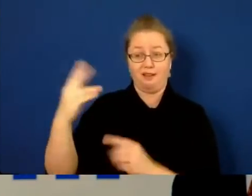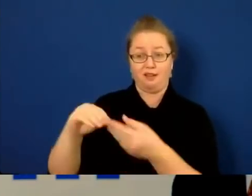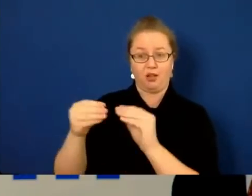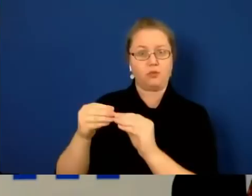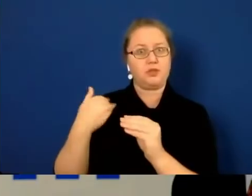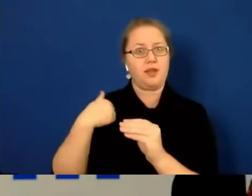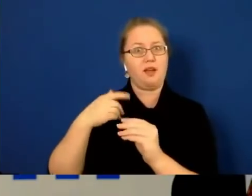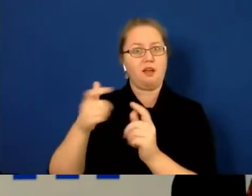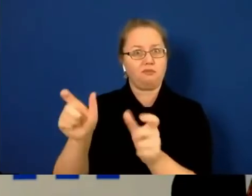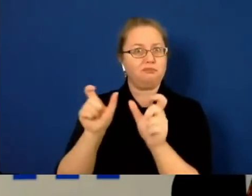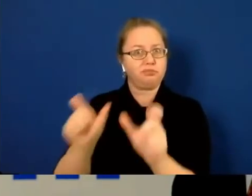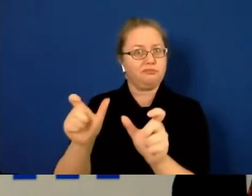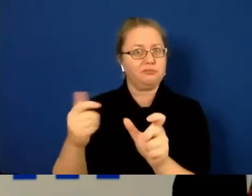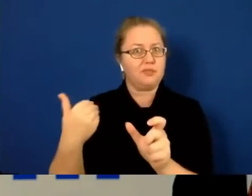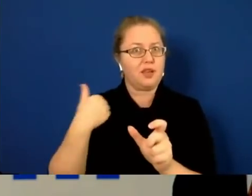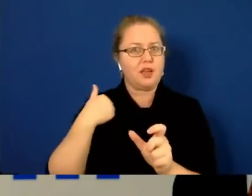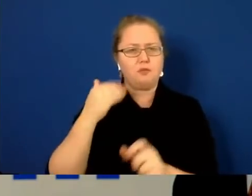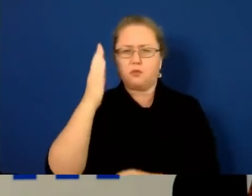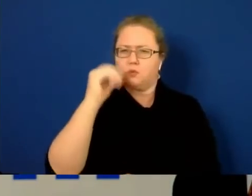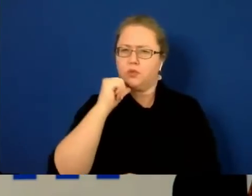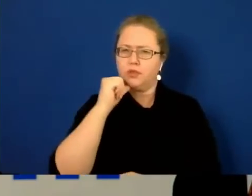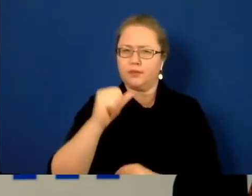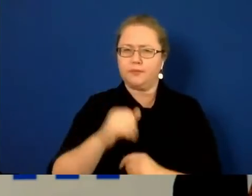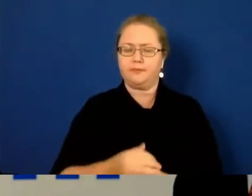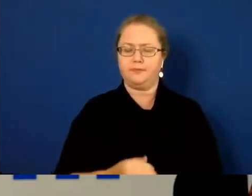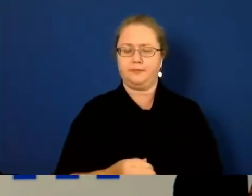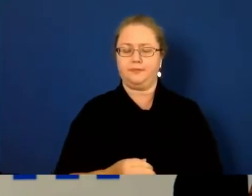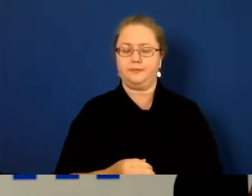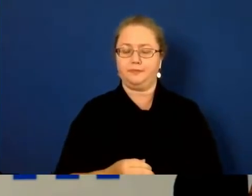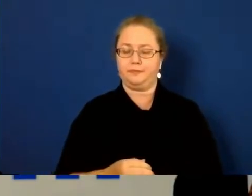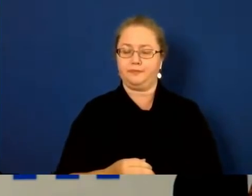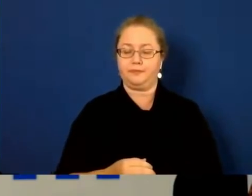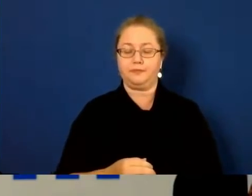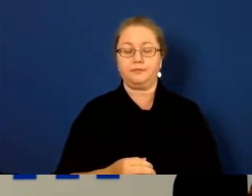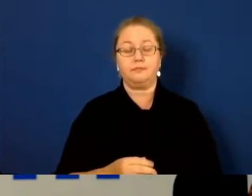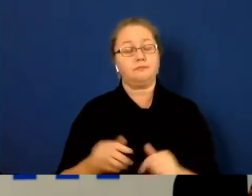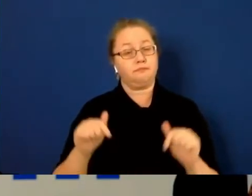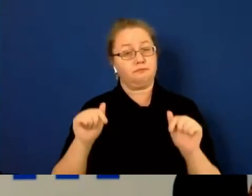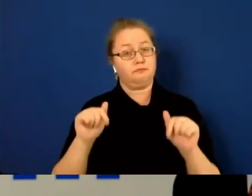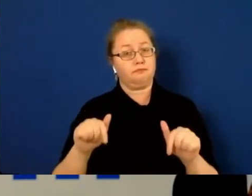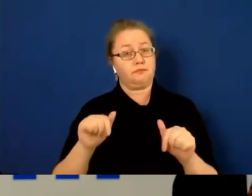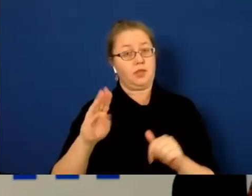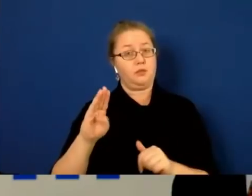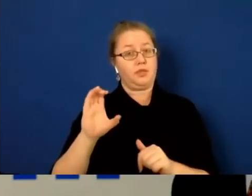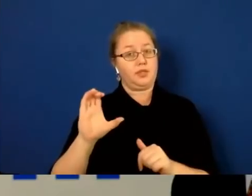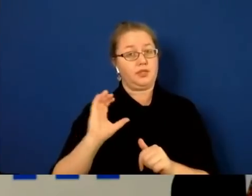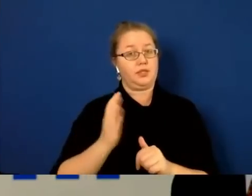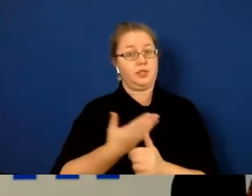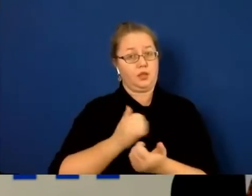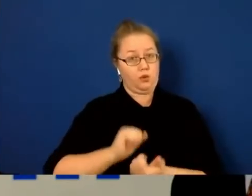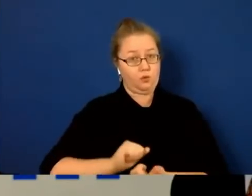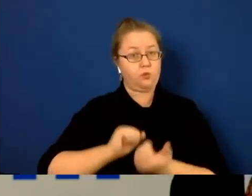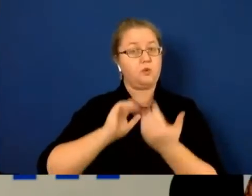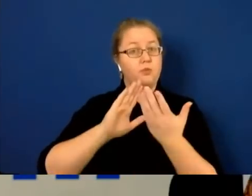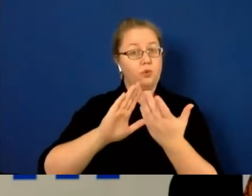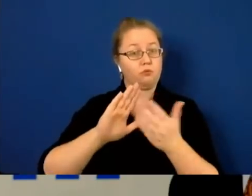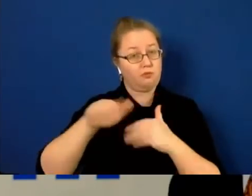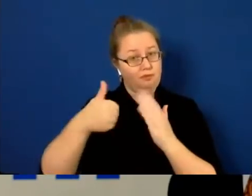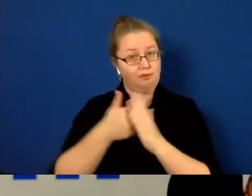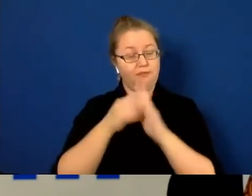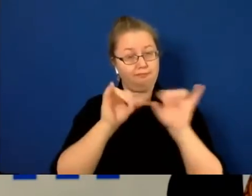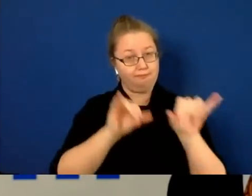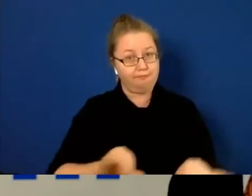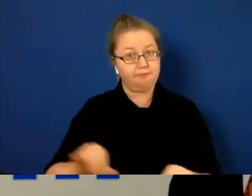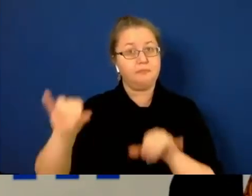Oh, hi. Dr. Lee said that people in Fraser Health should reconsider having people over. What does that mean? Are you ordering people